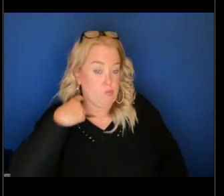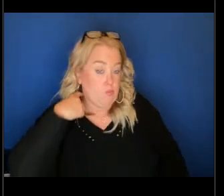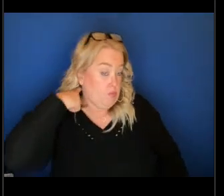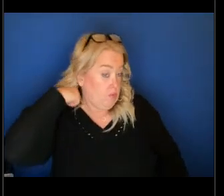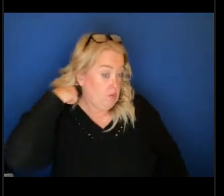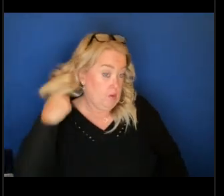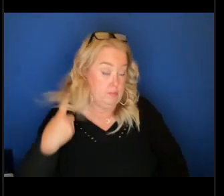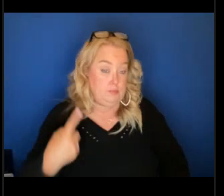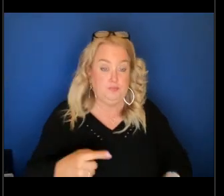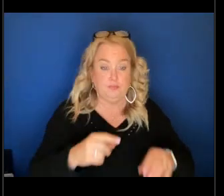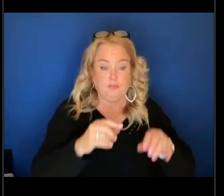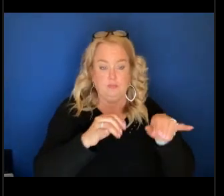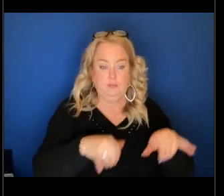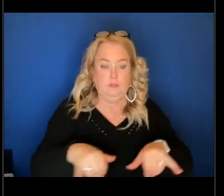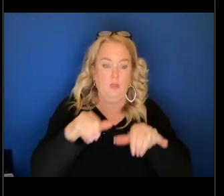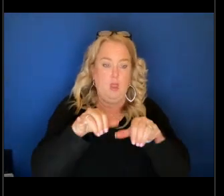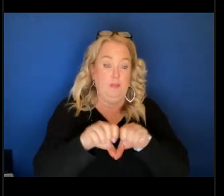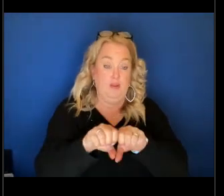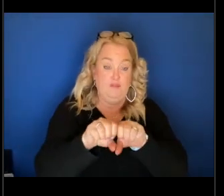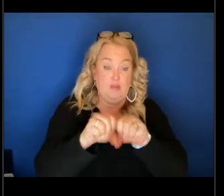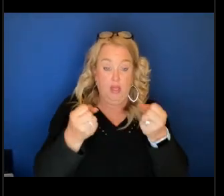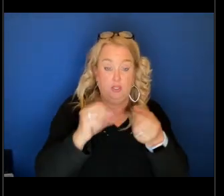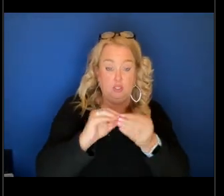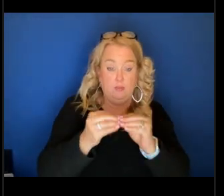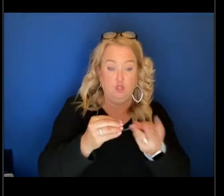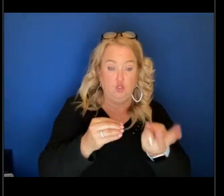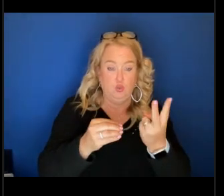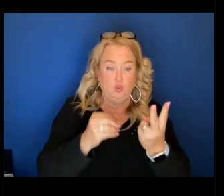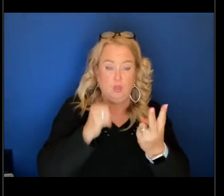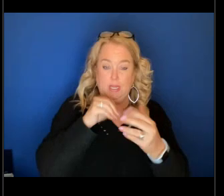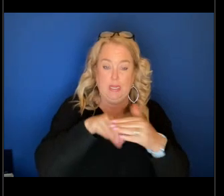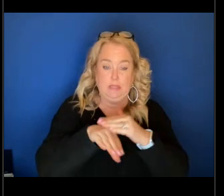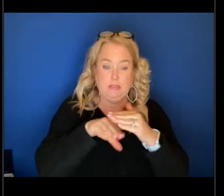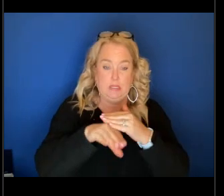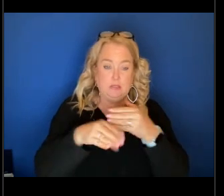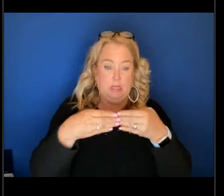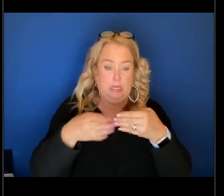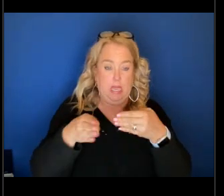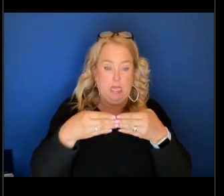Common violation 2, inaccessible gate latches.